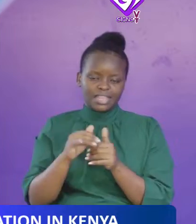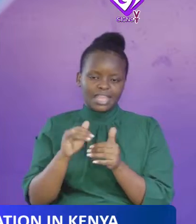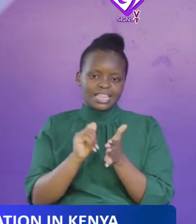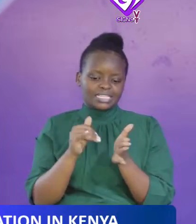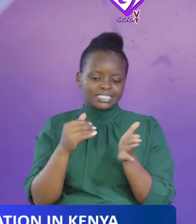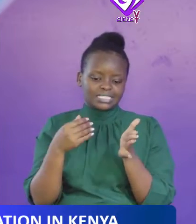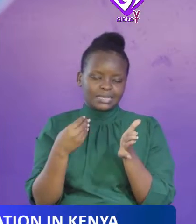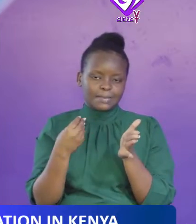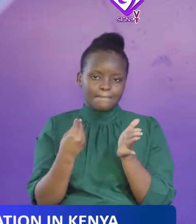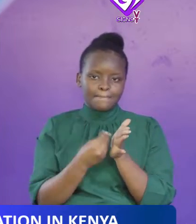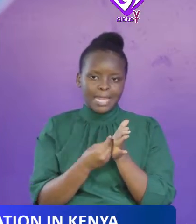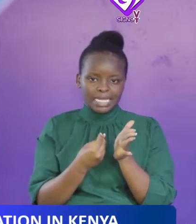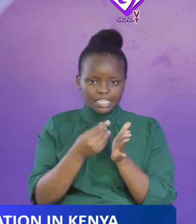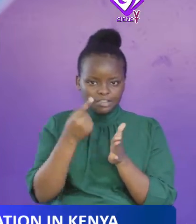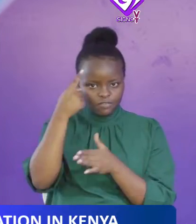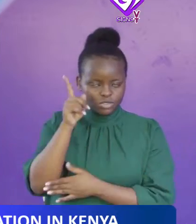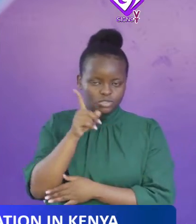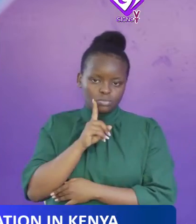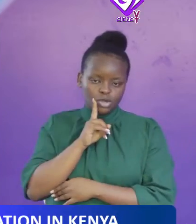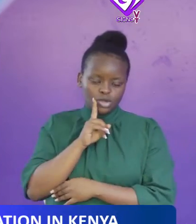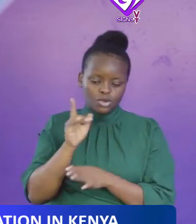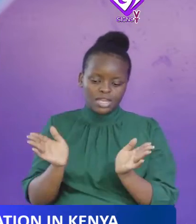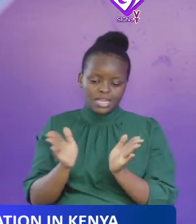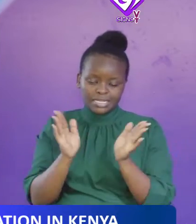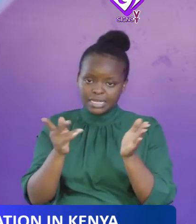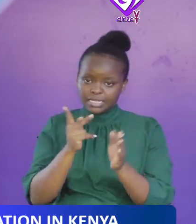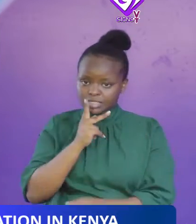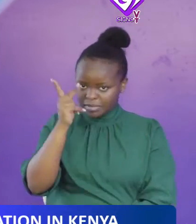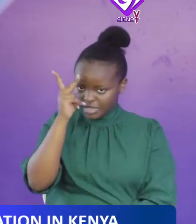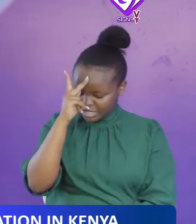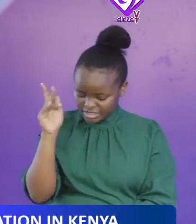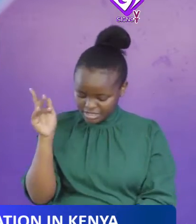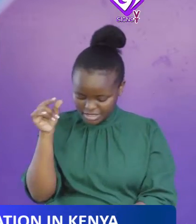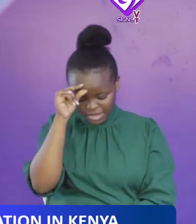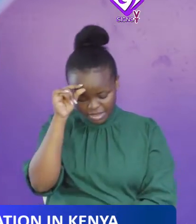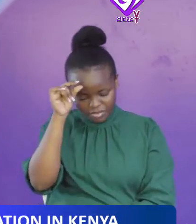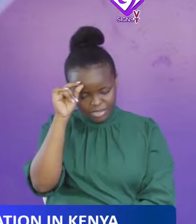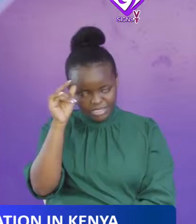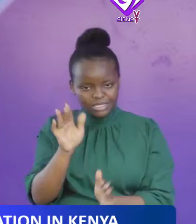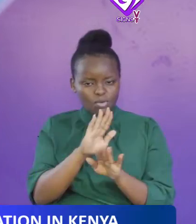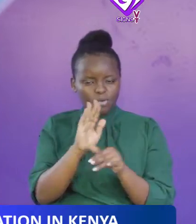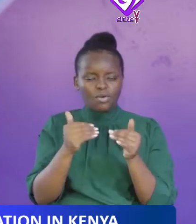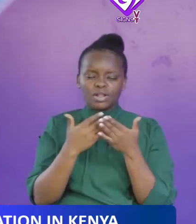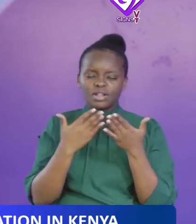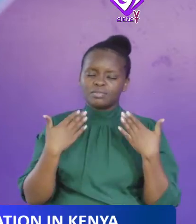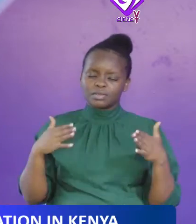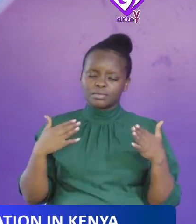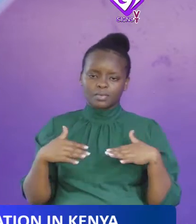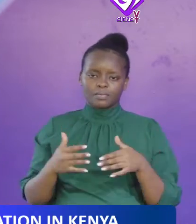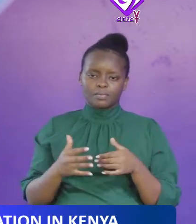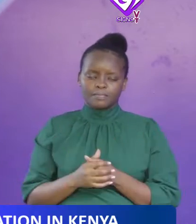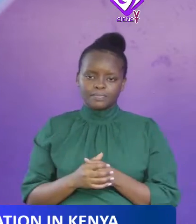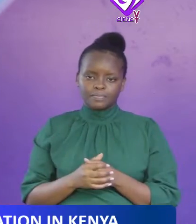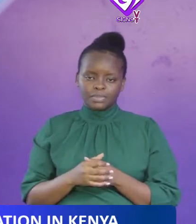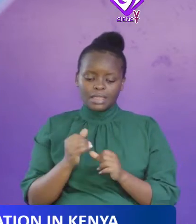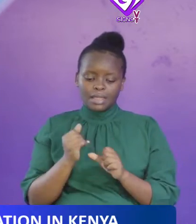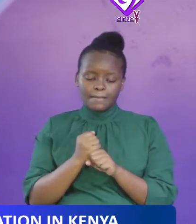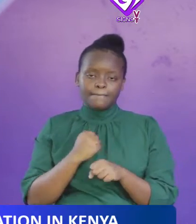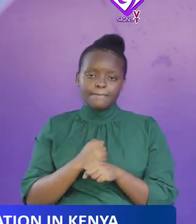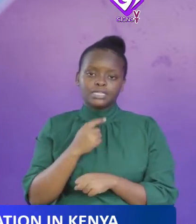kesho. I will encourage parents, I'll encourage the government, I'll encourage every stakeholder to make sure